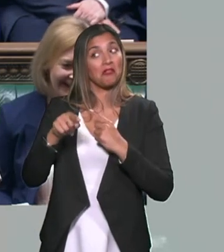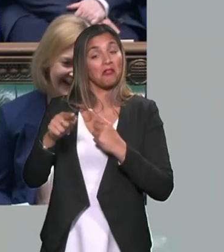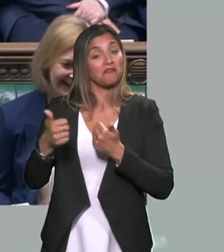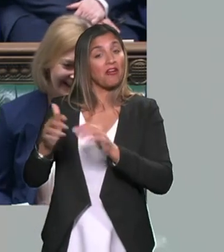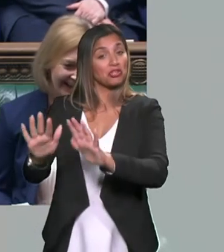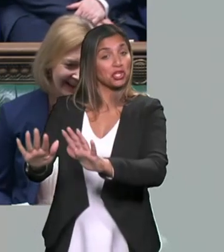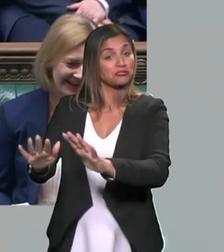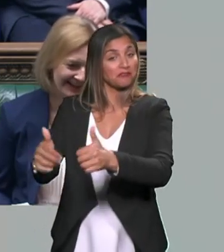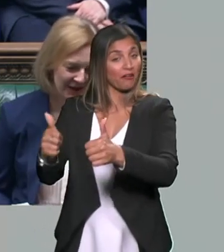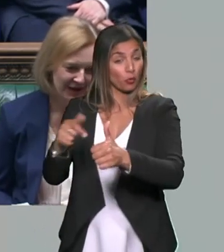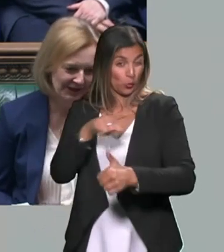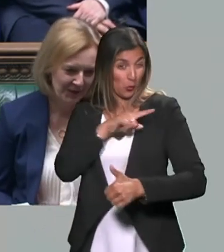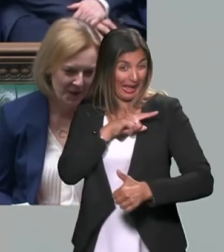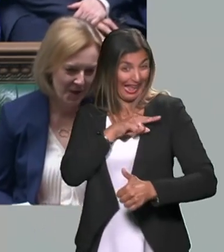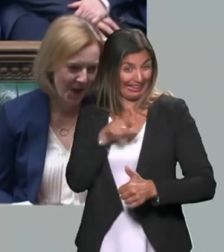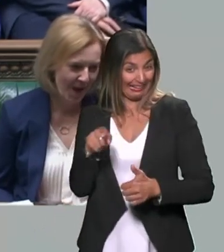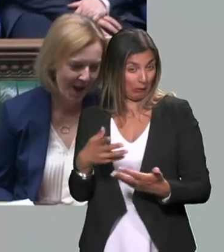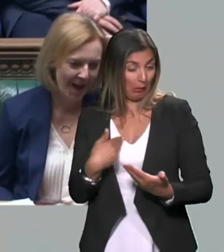And I'll tell you why that is.